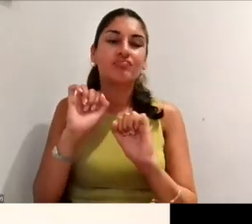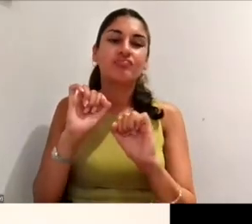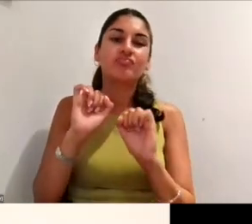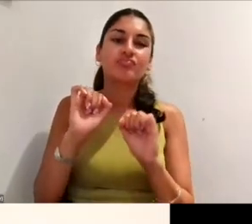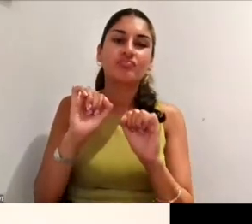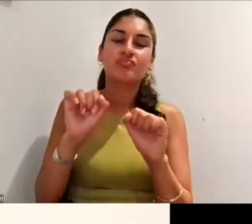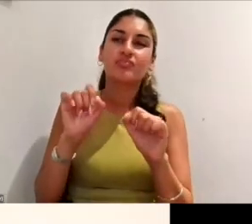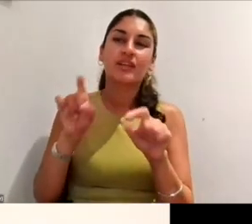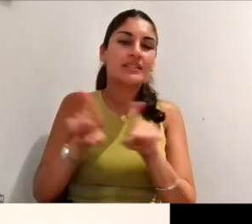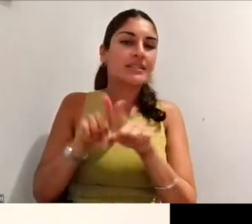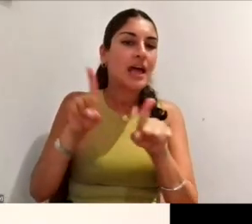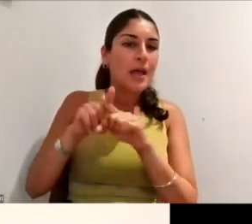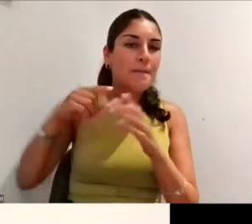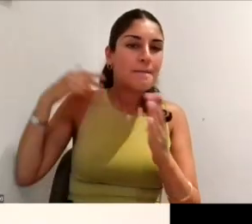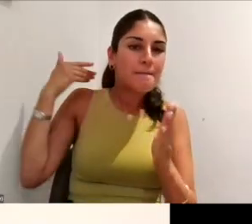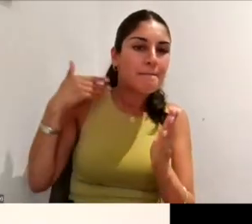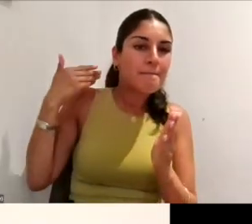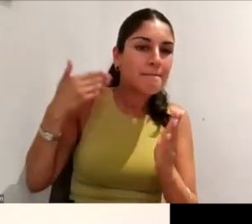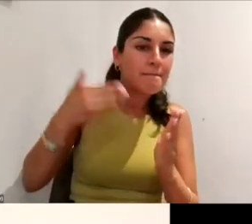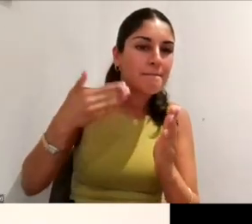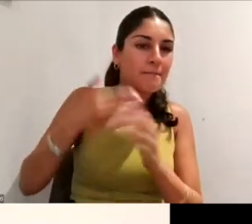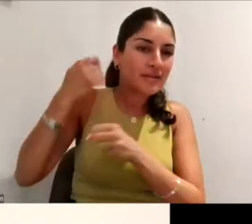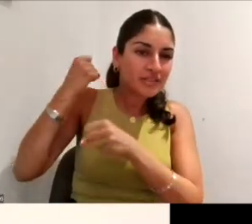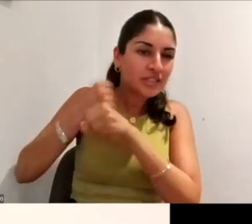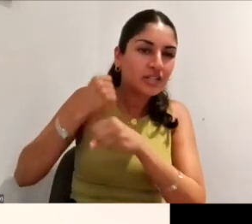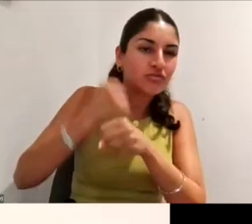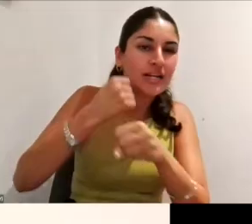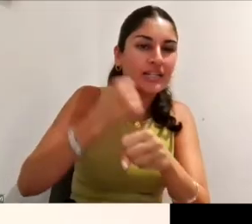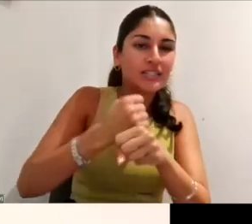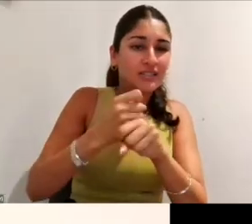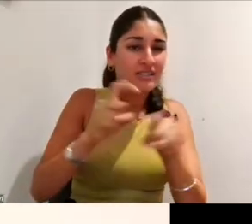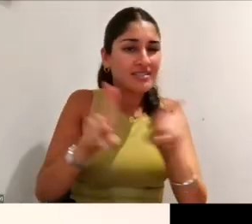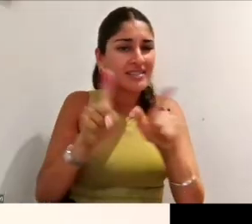tongues, extending their movements across the globe?